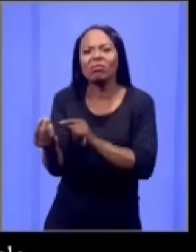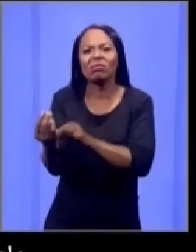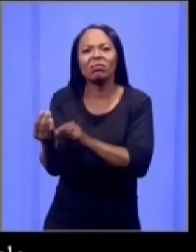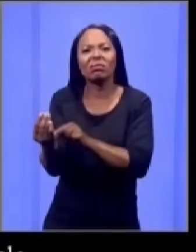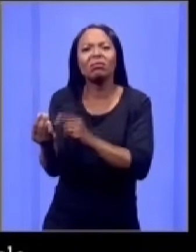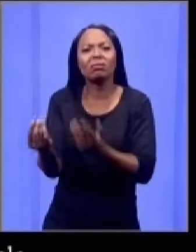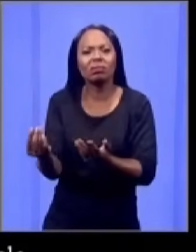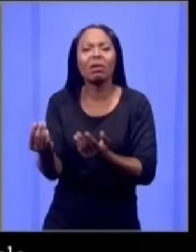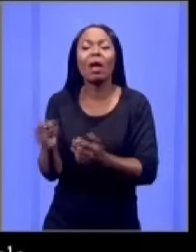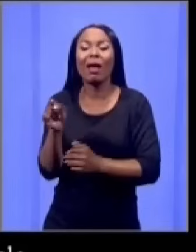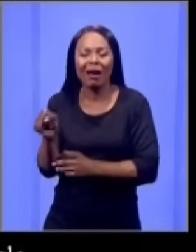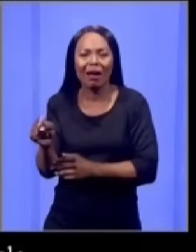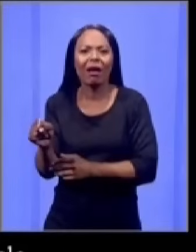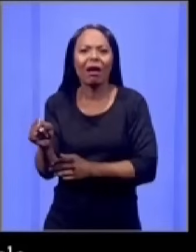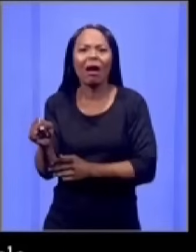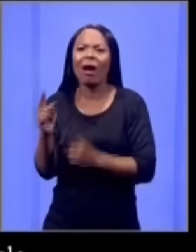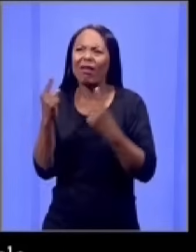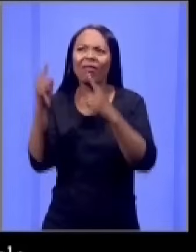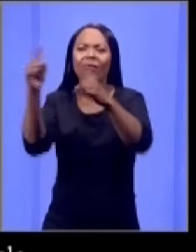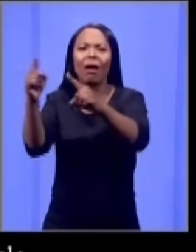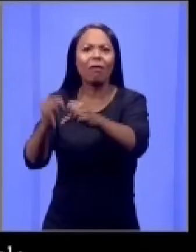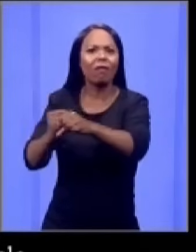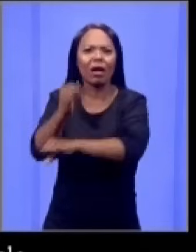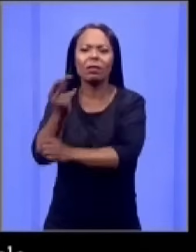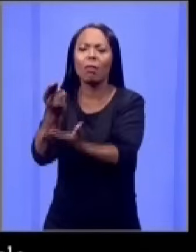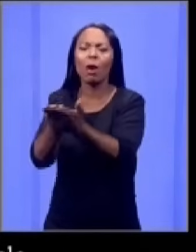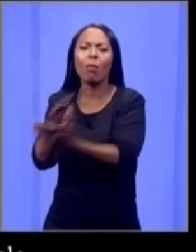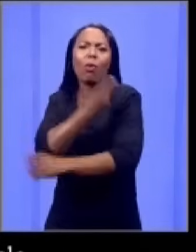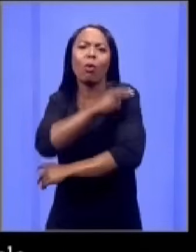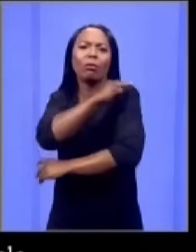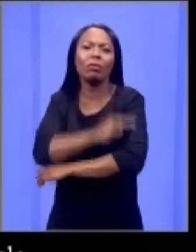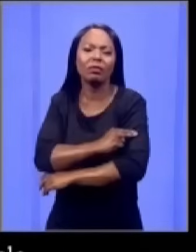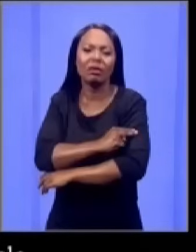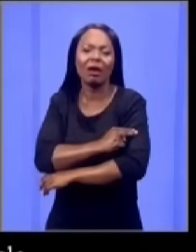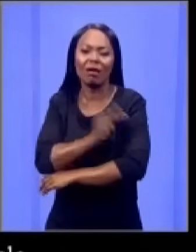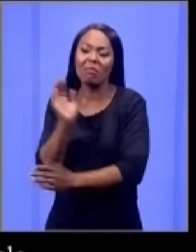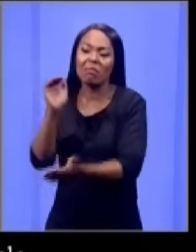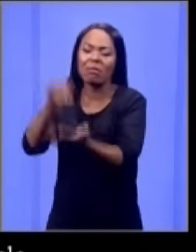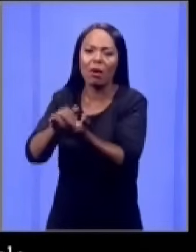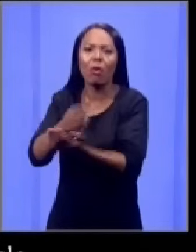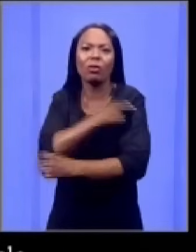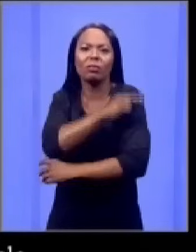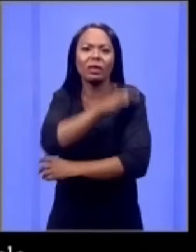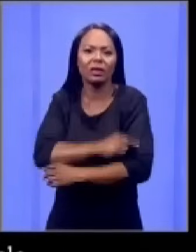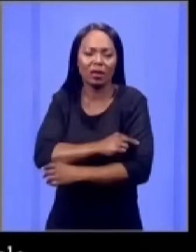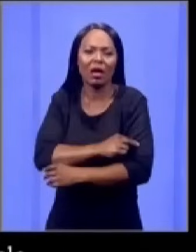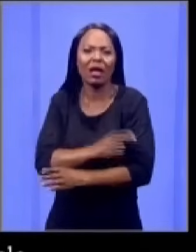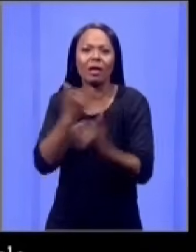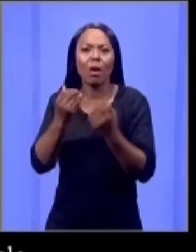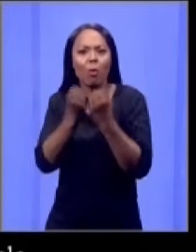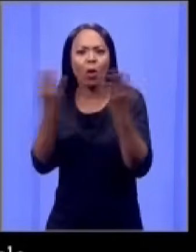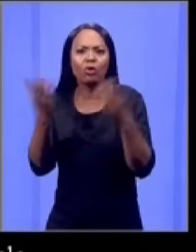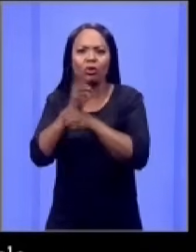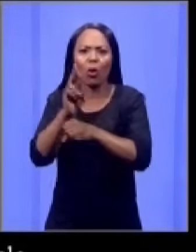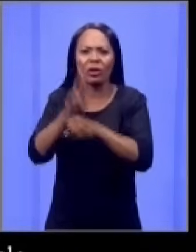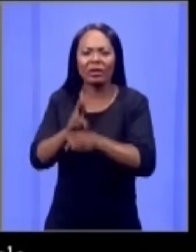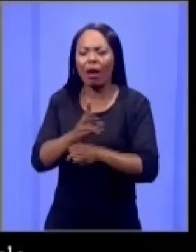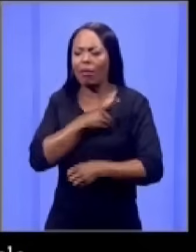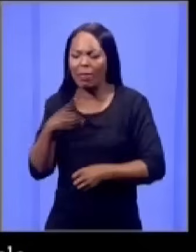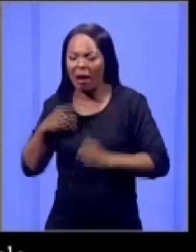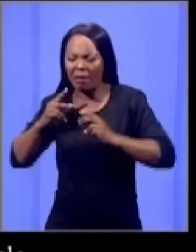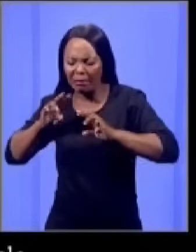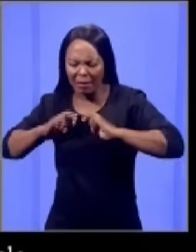hore a potlakisetswe sepetlele mme ka morao ba potlakisetswe sepetlele o ile a qetellwa a sejetswa ke dingaka ka morao ba sejetswe ke